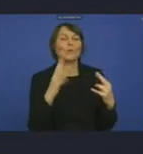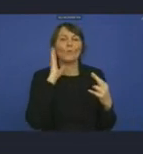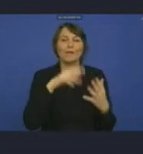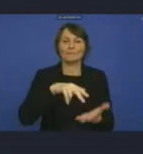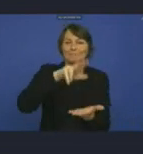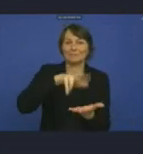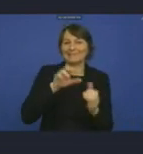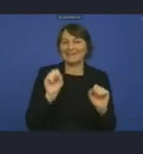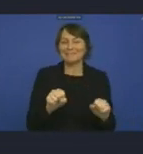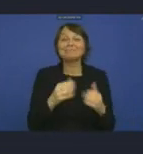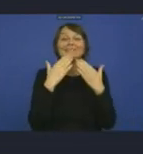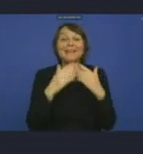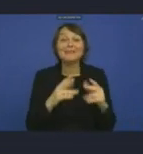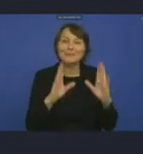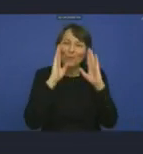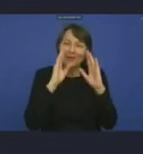listening.